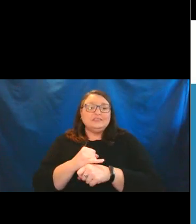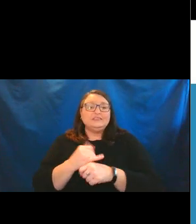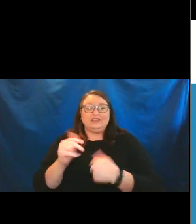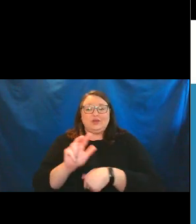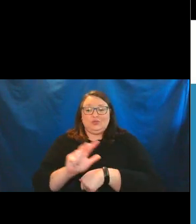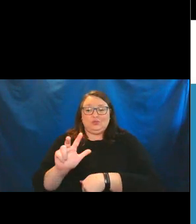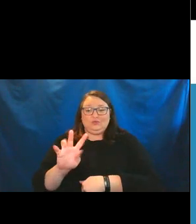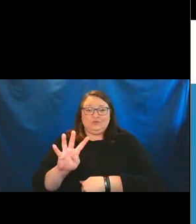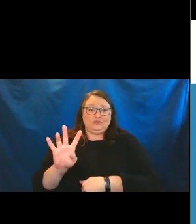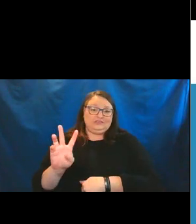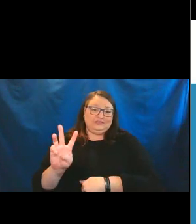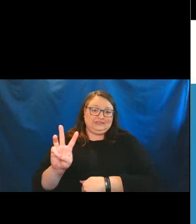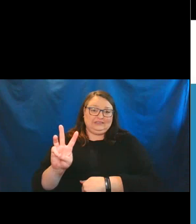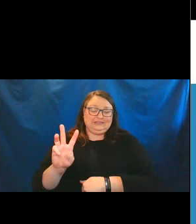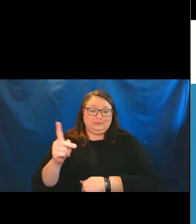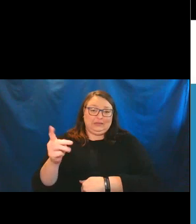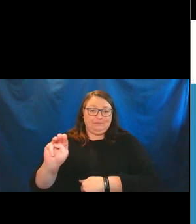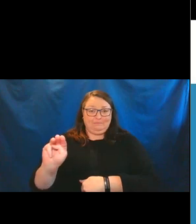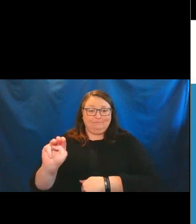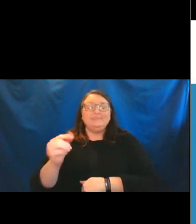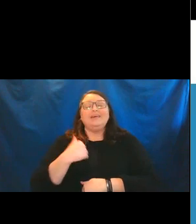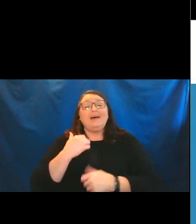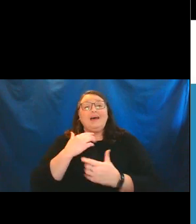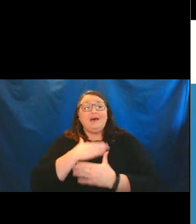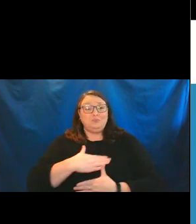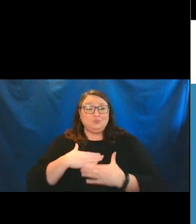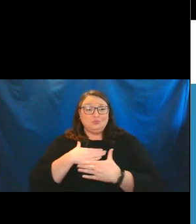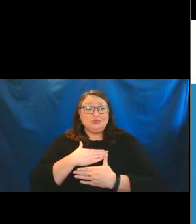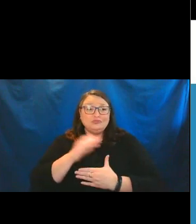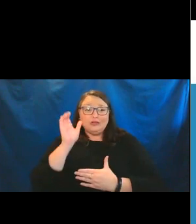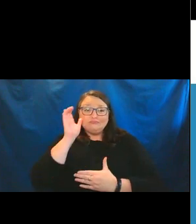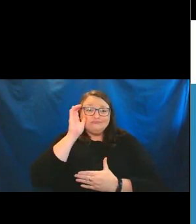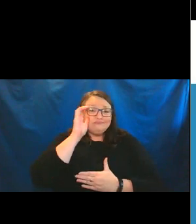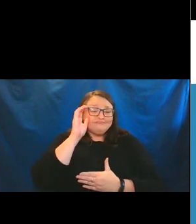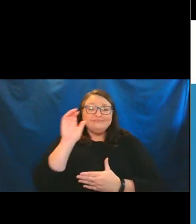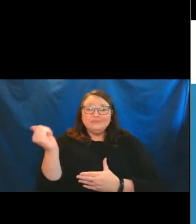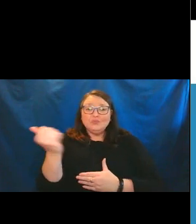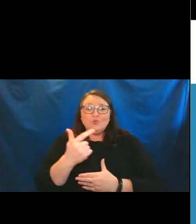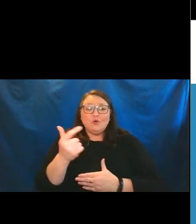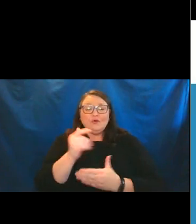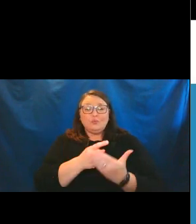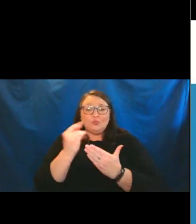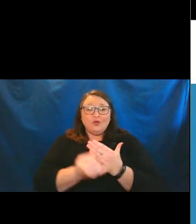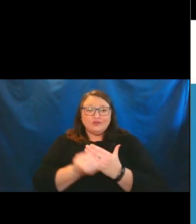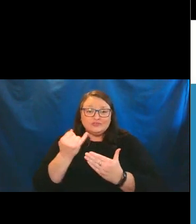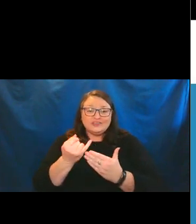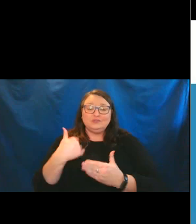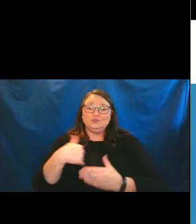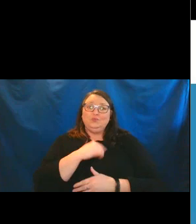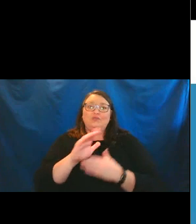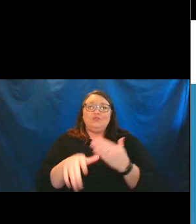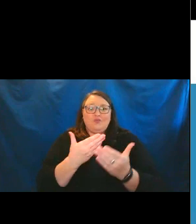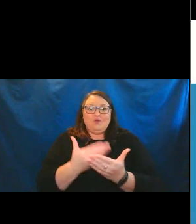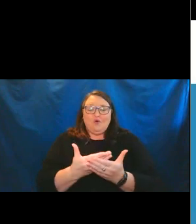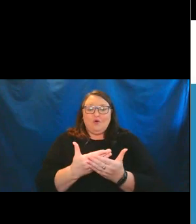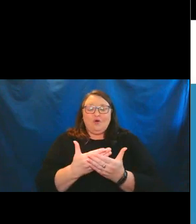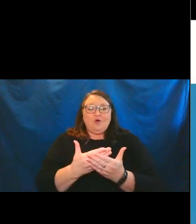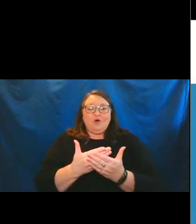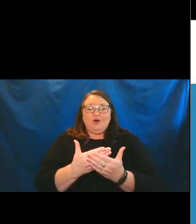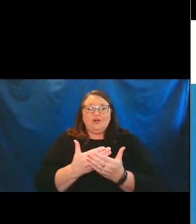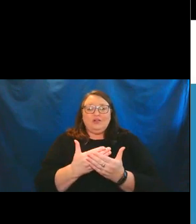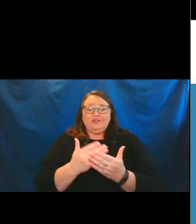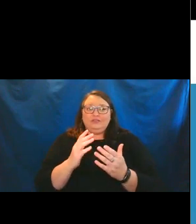p.m. I appreciate hearing everybody's projects. We are all bound in